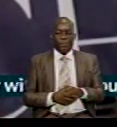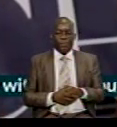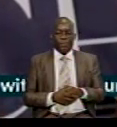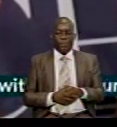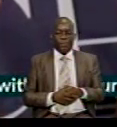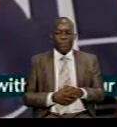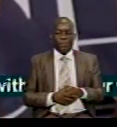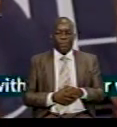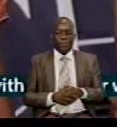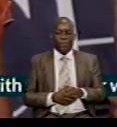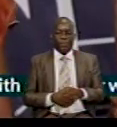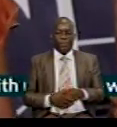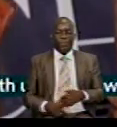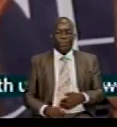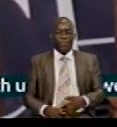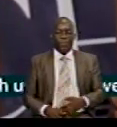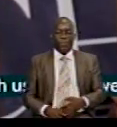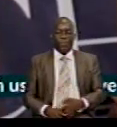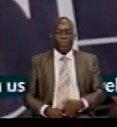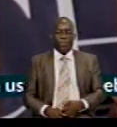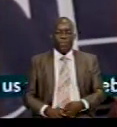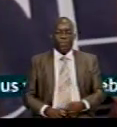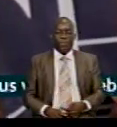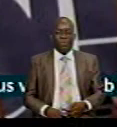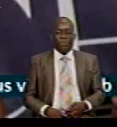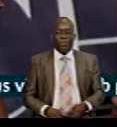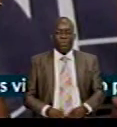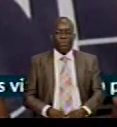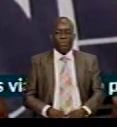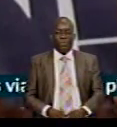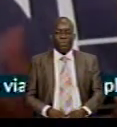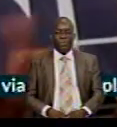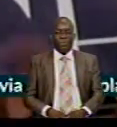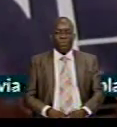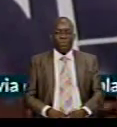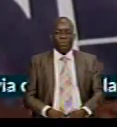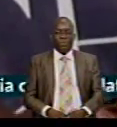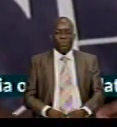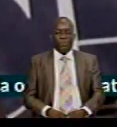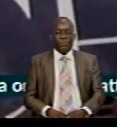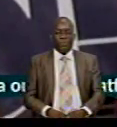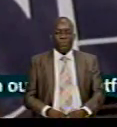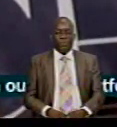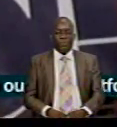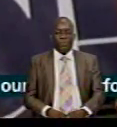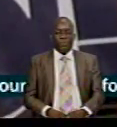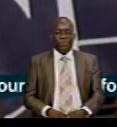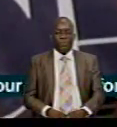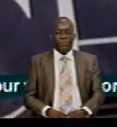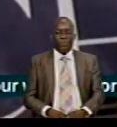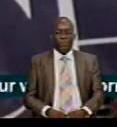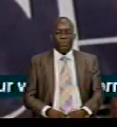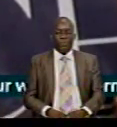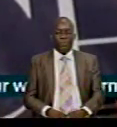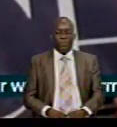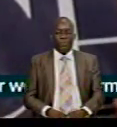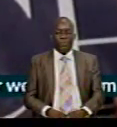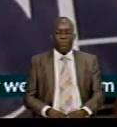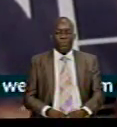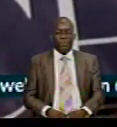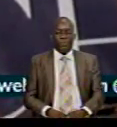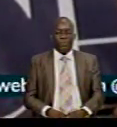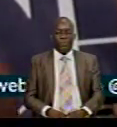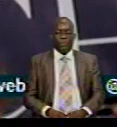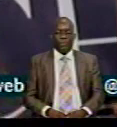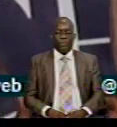C'est un miracle pour moi, puisque je n'ai même jamais essayé de poser au sol pour marcher même quelques secondes. J'ai dit